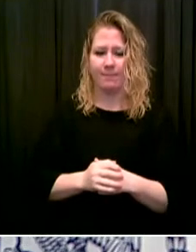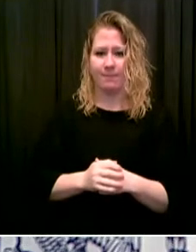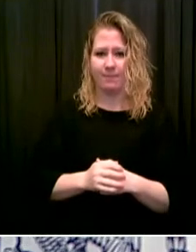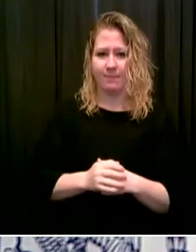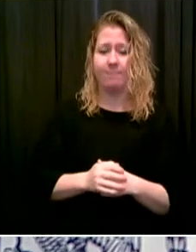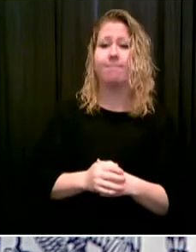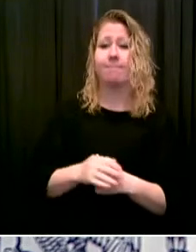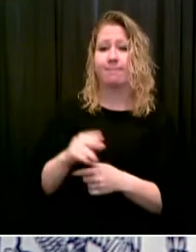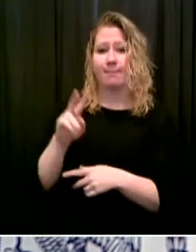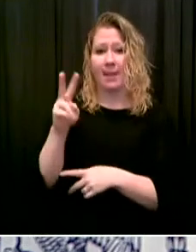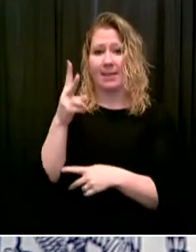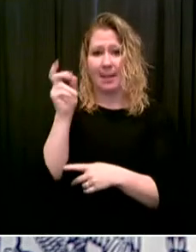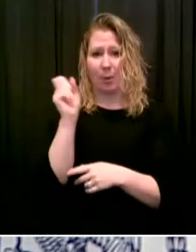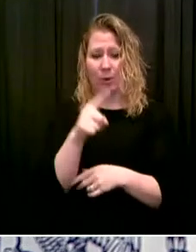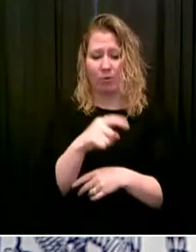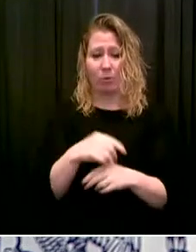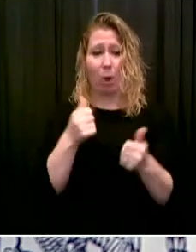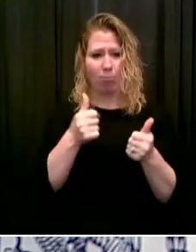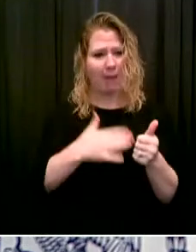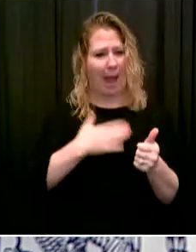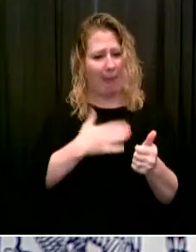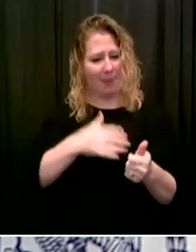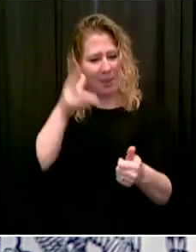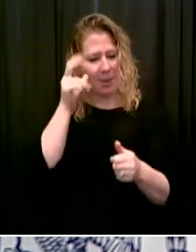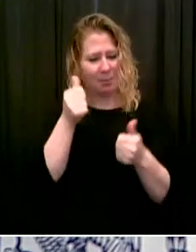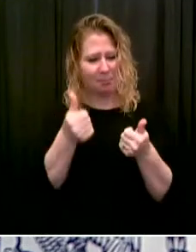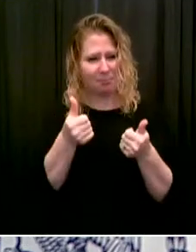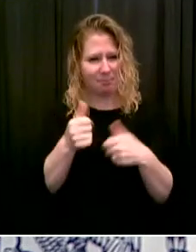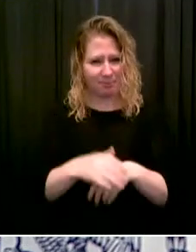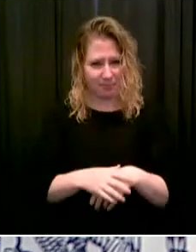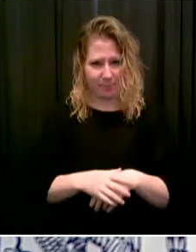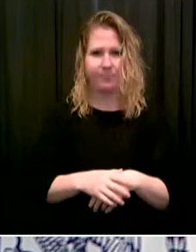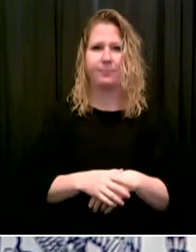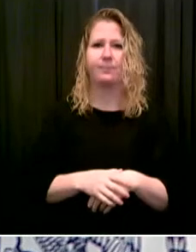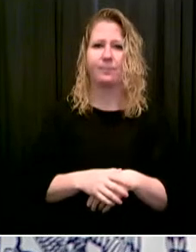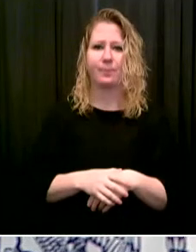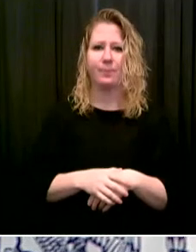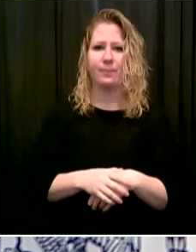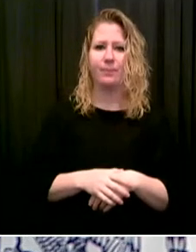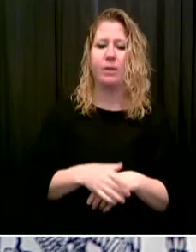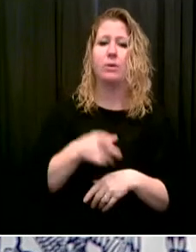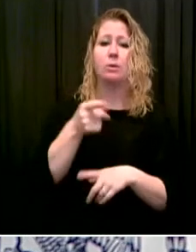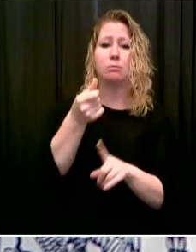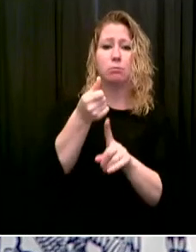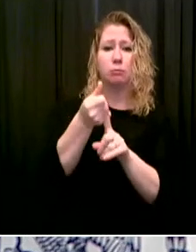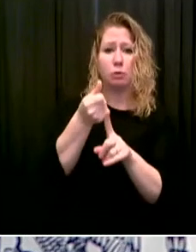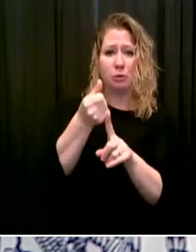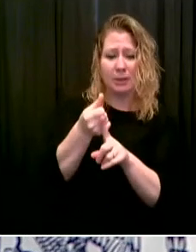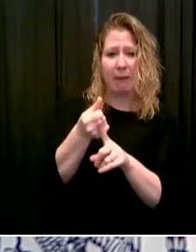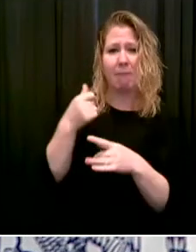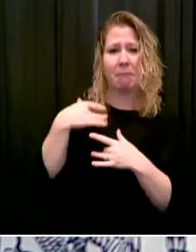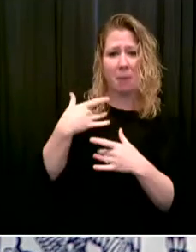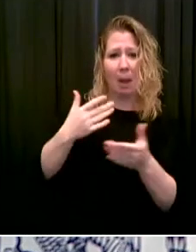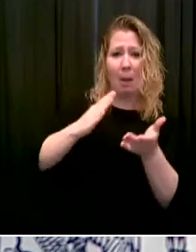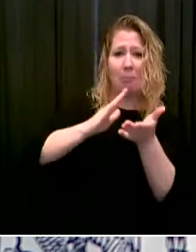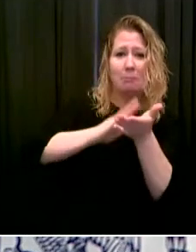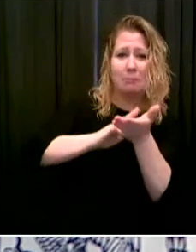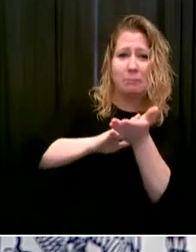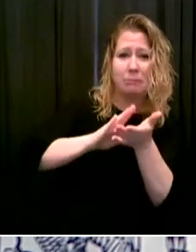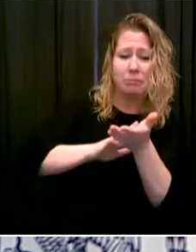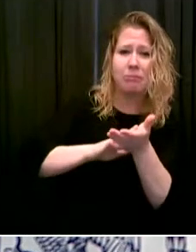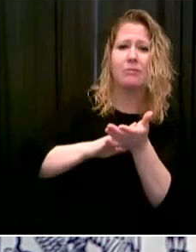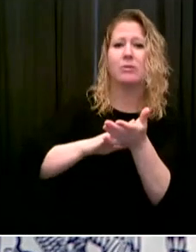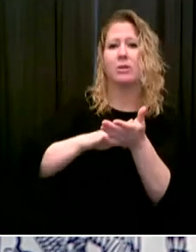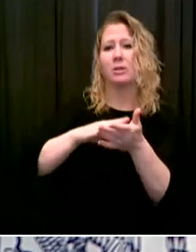Good to hear. You've also had praise for essential workers, and yesterday the governor unveiled renderings of the Circle